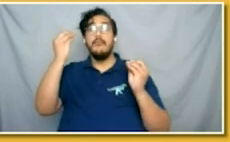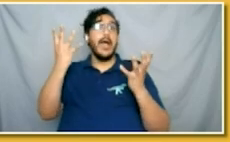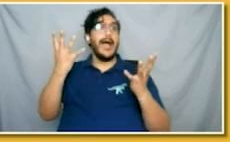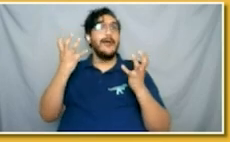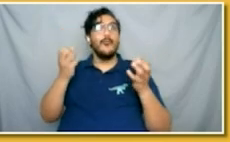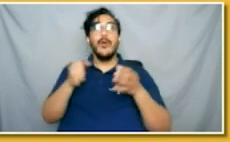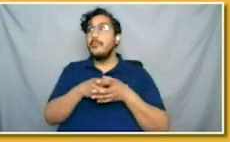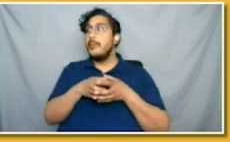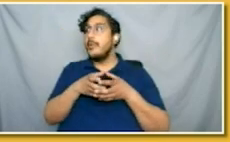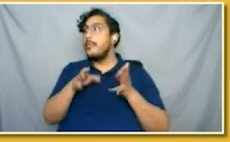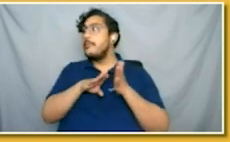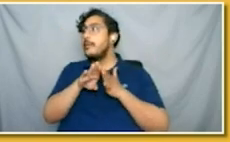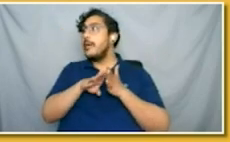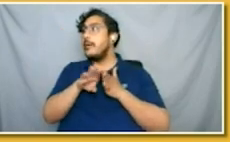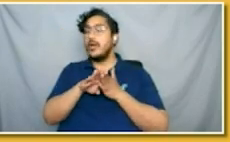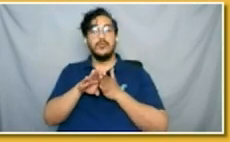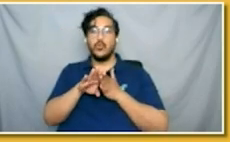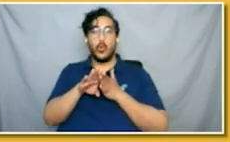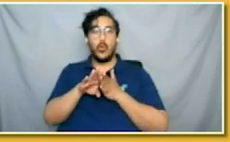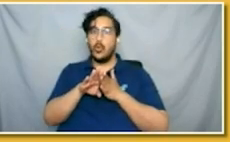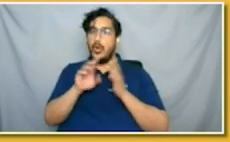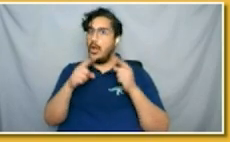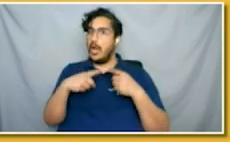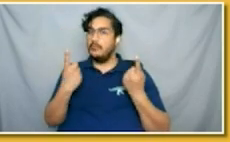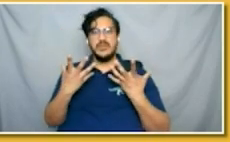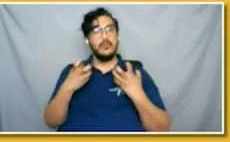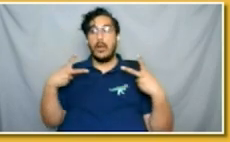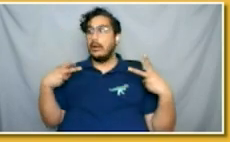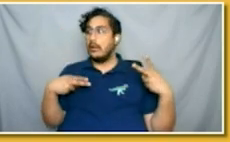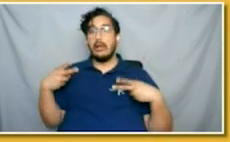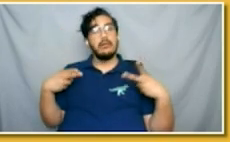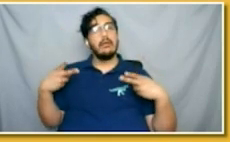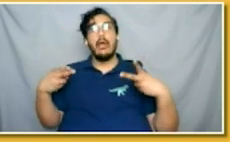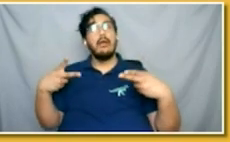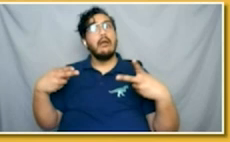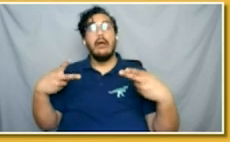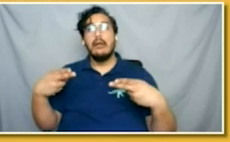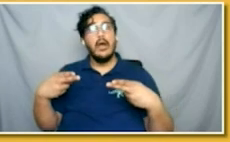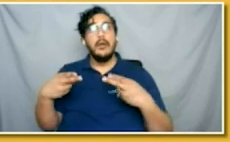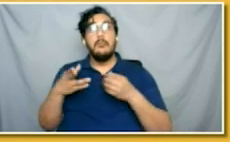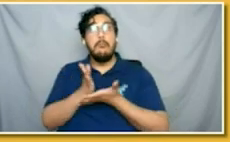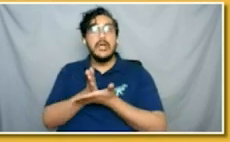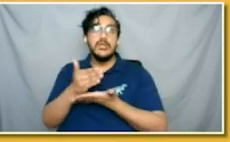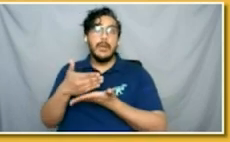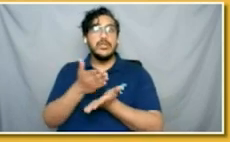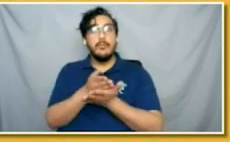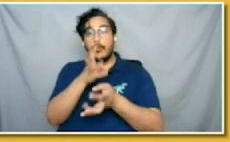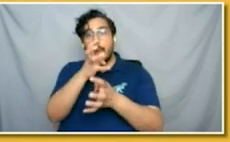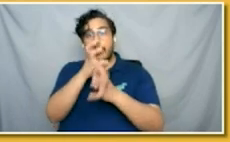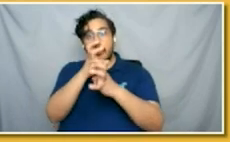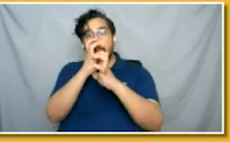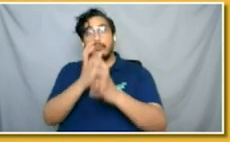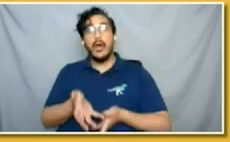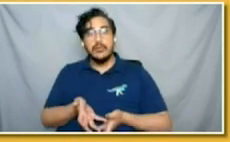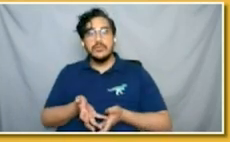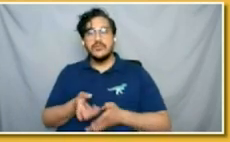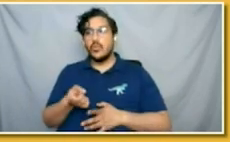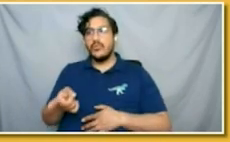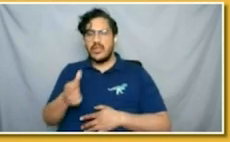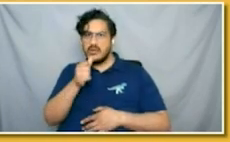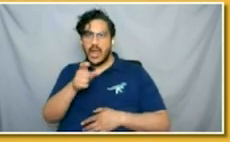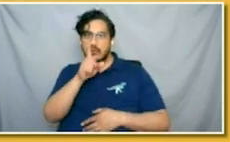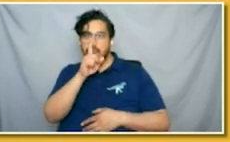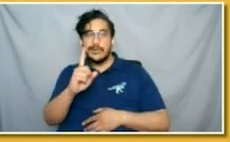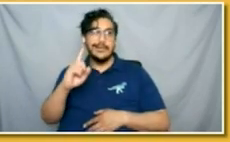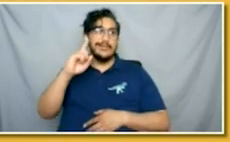cut mindset. And you can't, you know, engage new possible revenue streams. You can't, you know, buck the